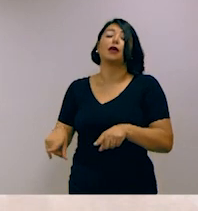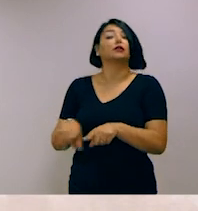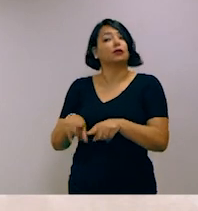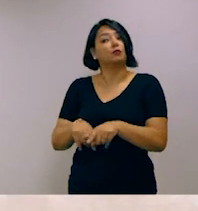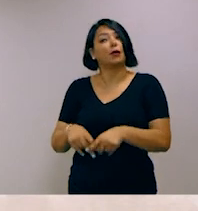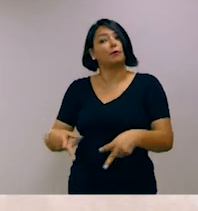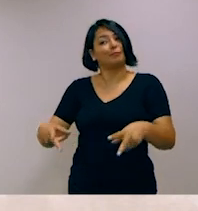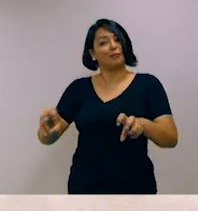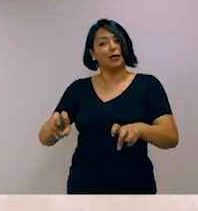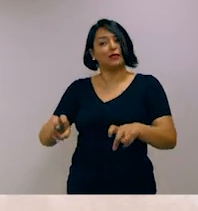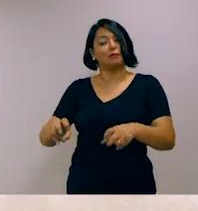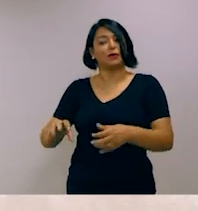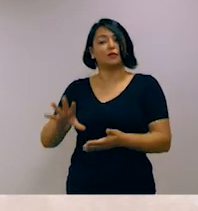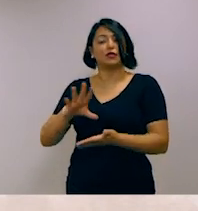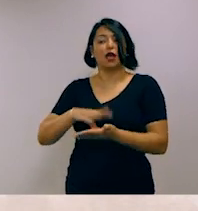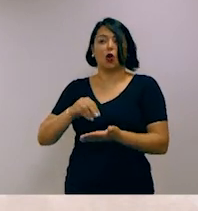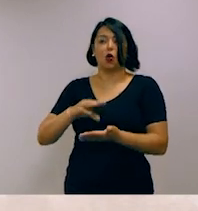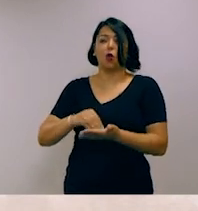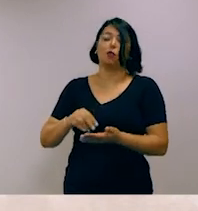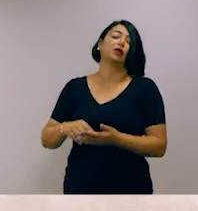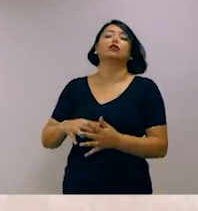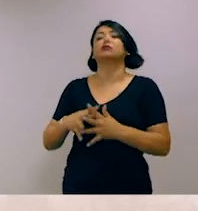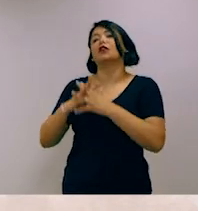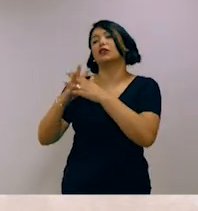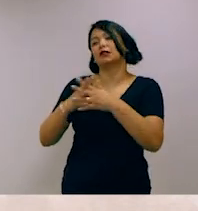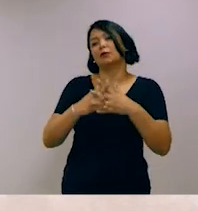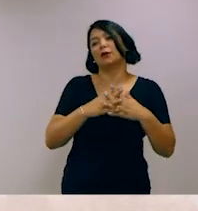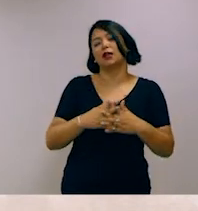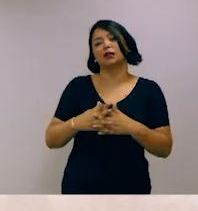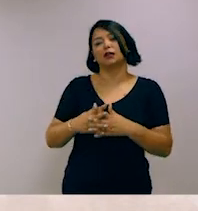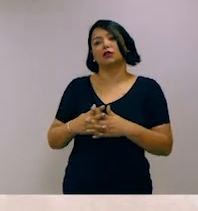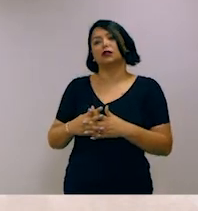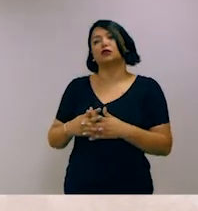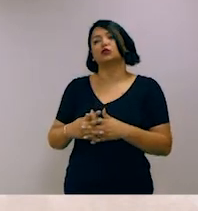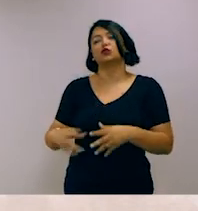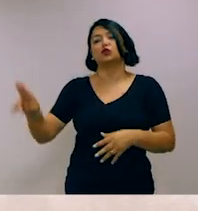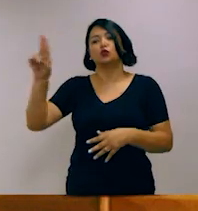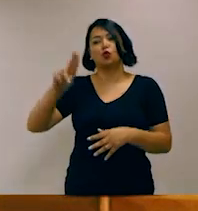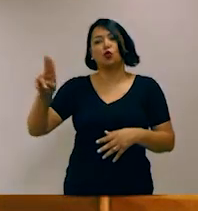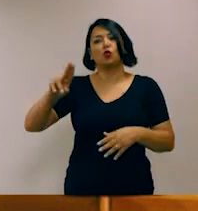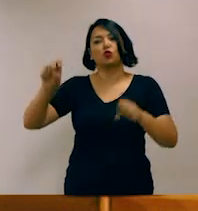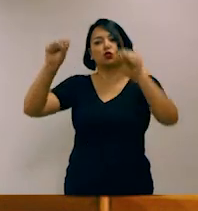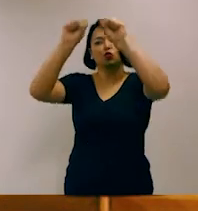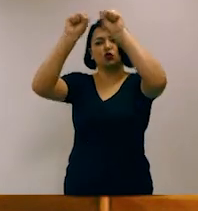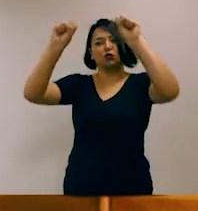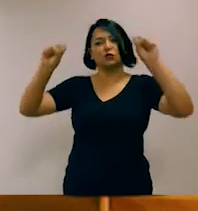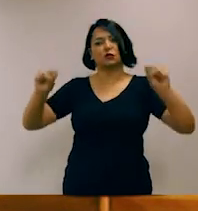not interfering too much on the accuracy of the training.